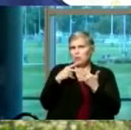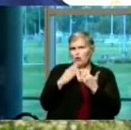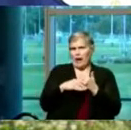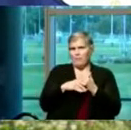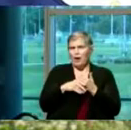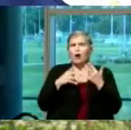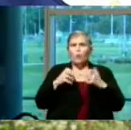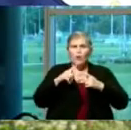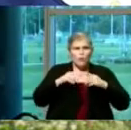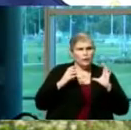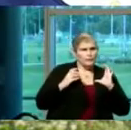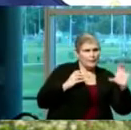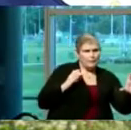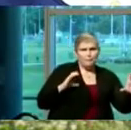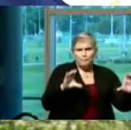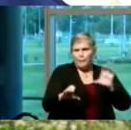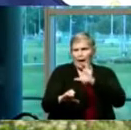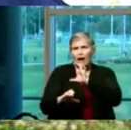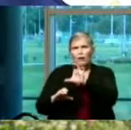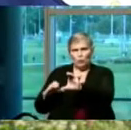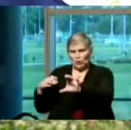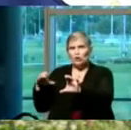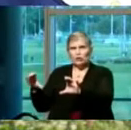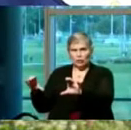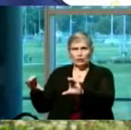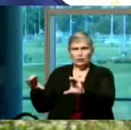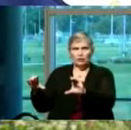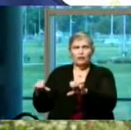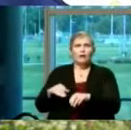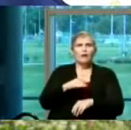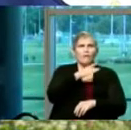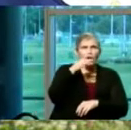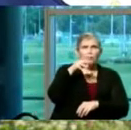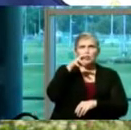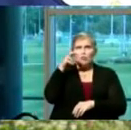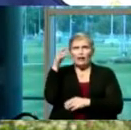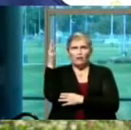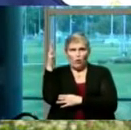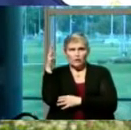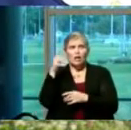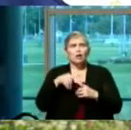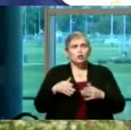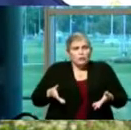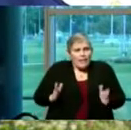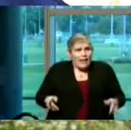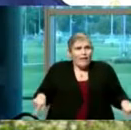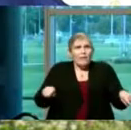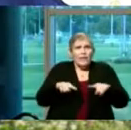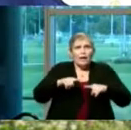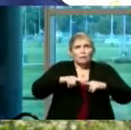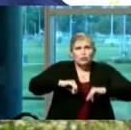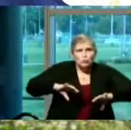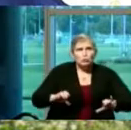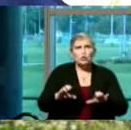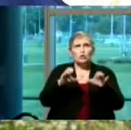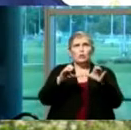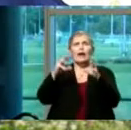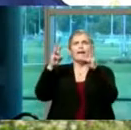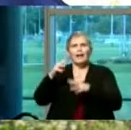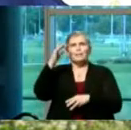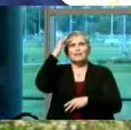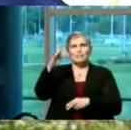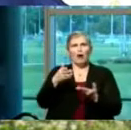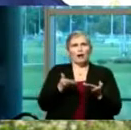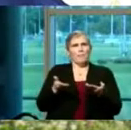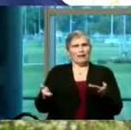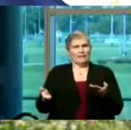to empower farmers, ranchers, producers, and foresters to produce climate smart commodities, meeting